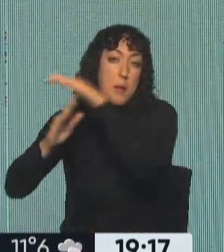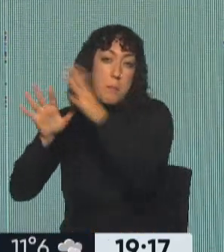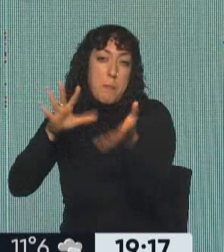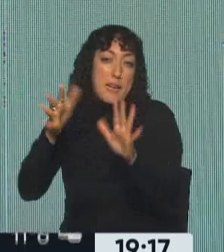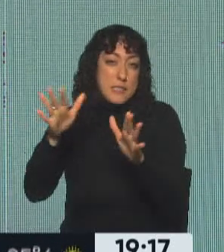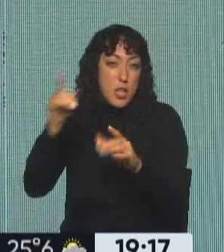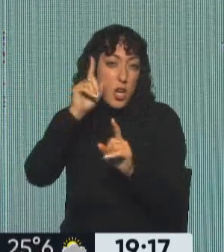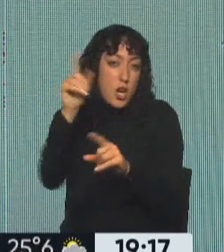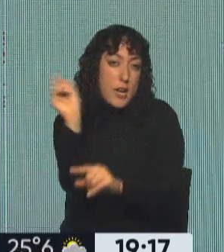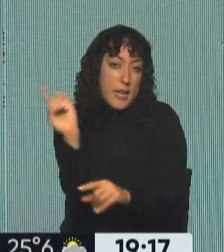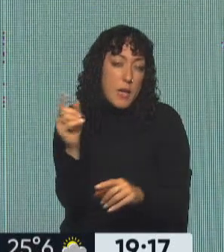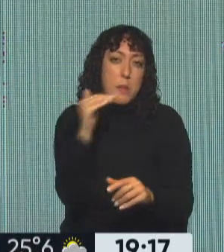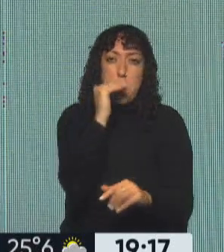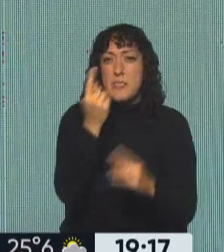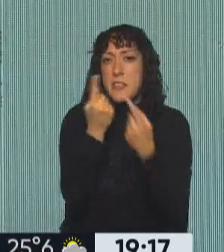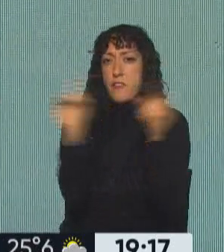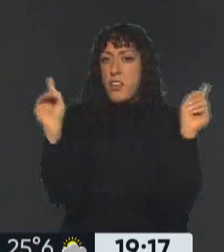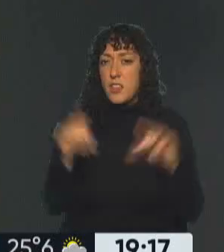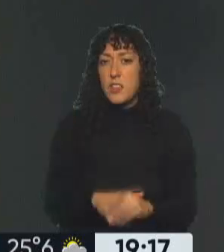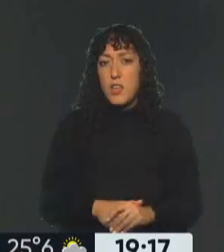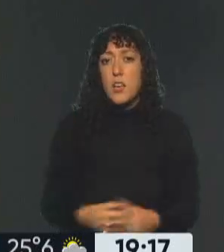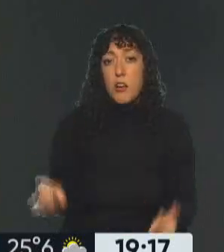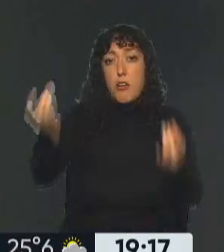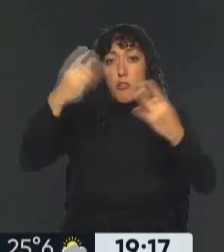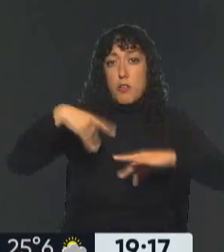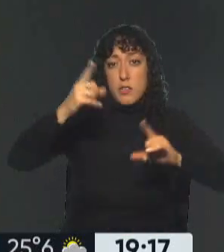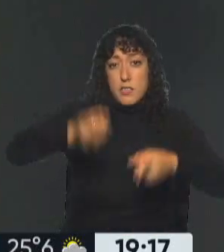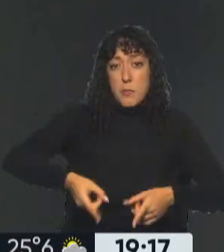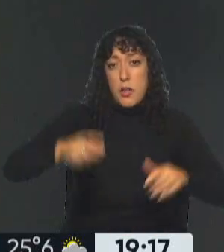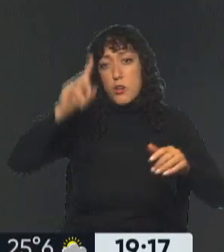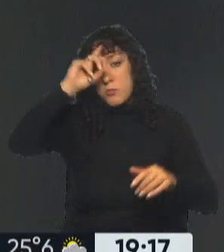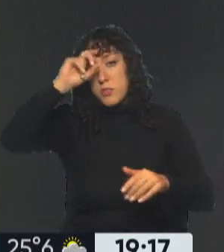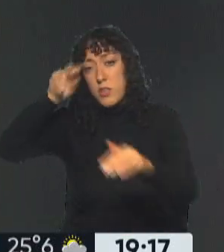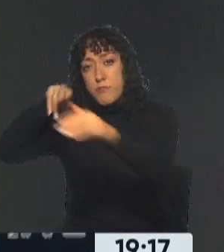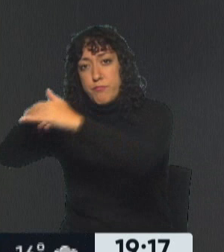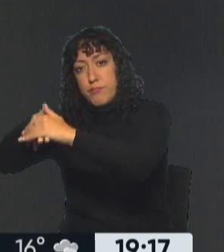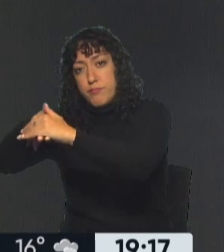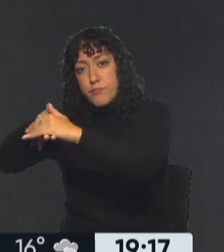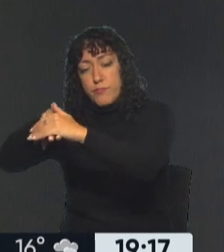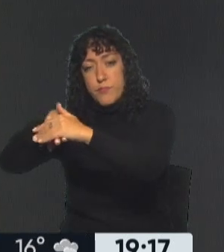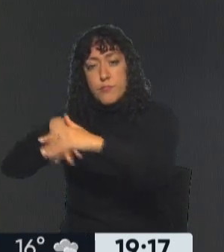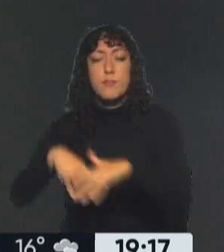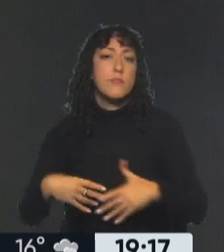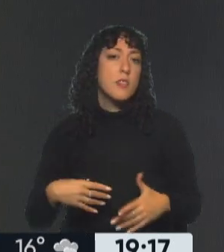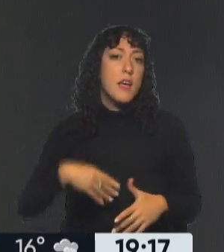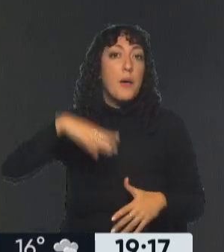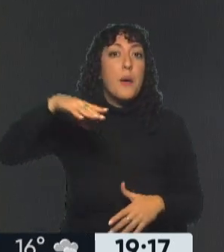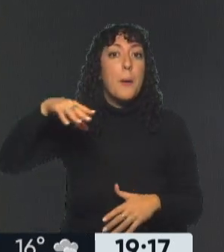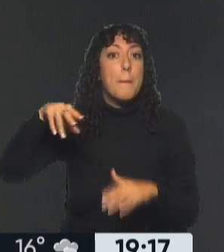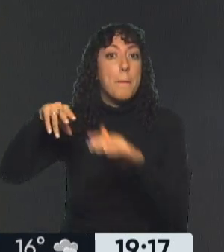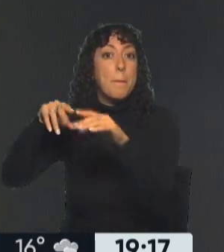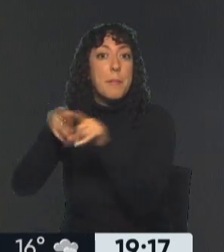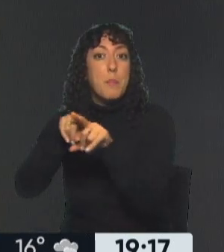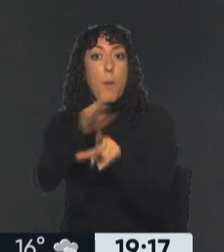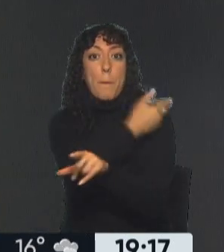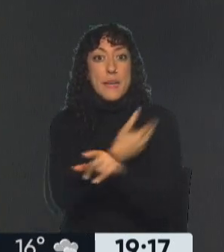pero con otro mensaje, ¿no? No, y que se contagió también, Claro, después de terminó en el contagiarse. hospital, negaba las vacunas y nos enteramos después que una vez que dejó la